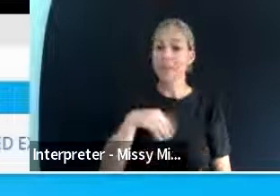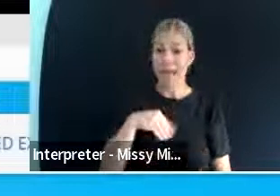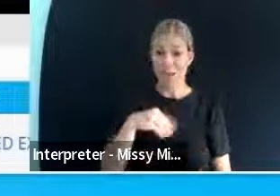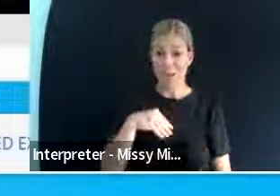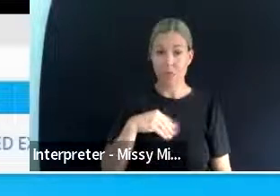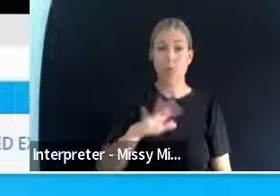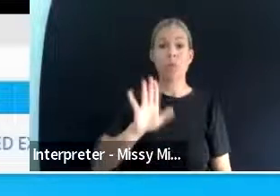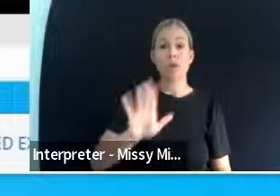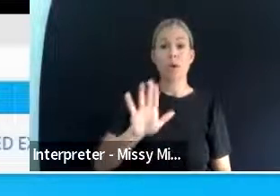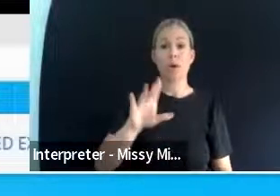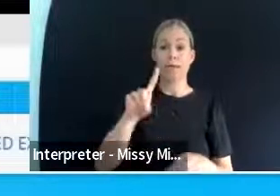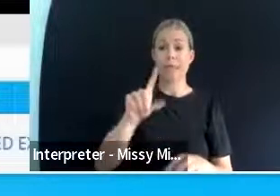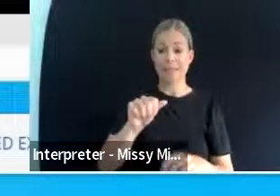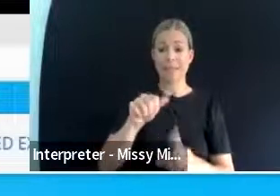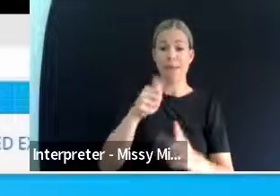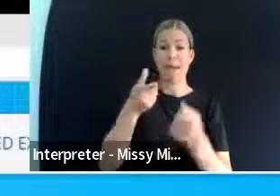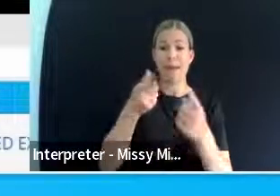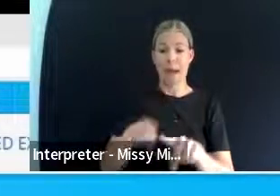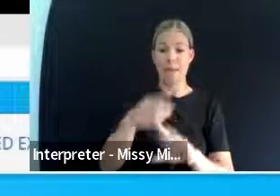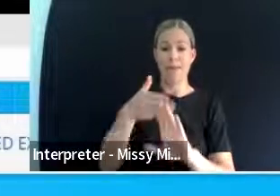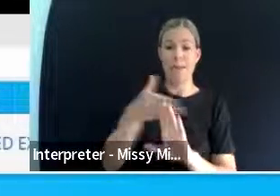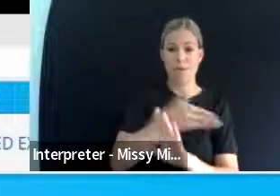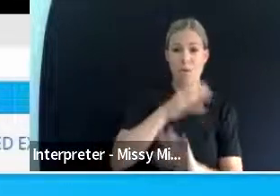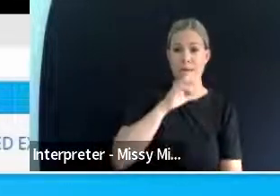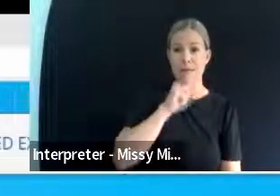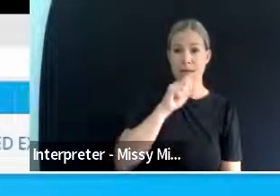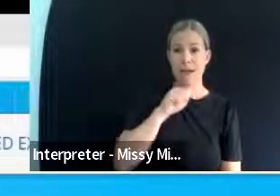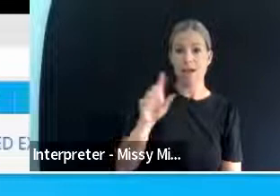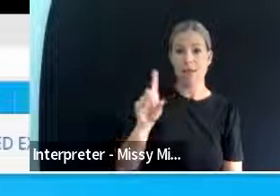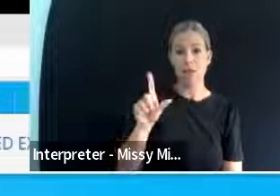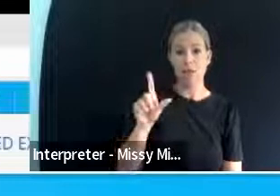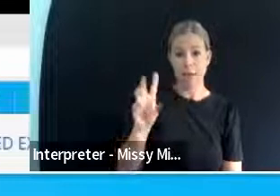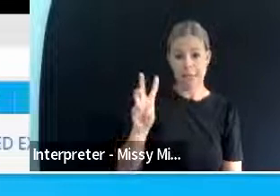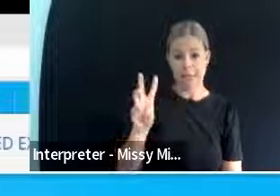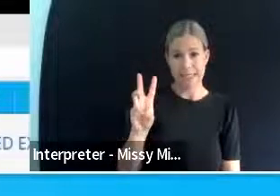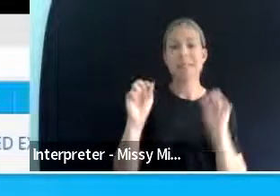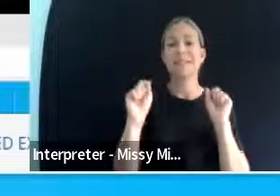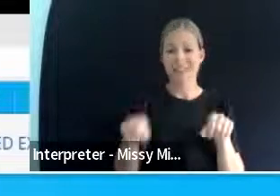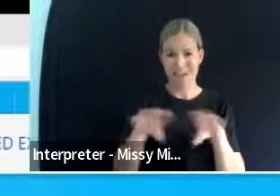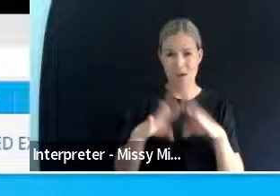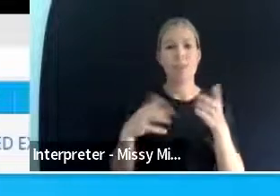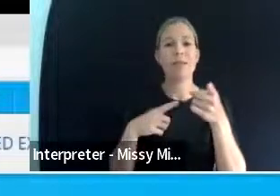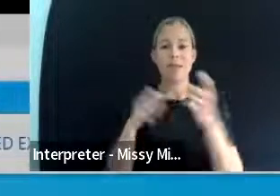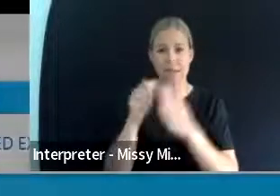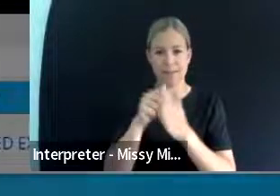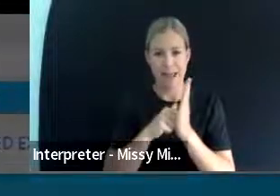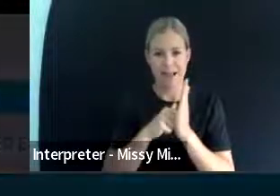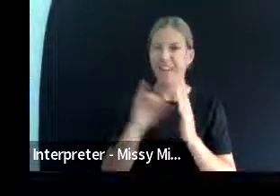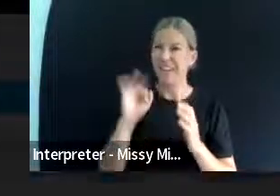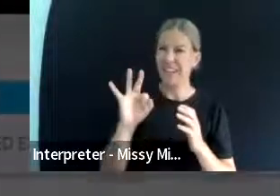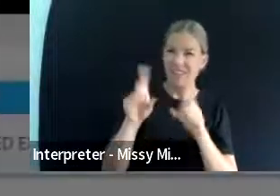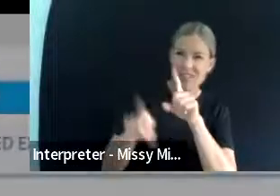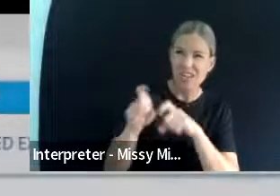of 26 is eligible to open a stable account. If you do have any questions or concerns, you can take this quiz on the